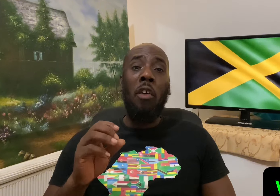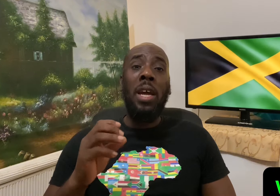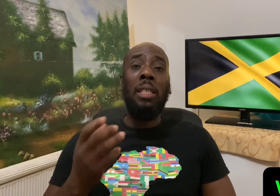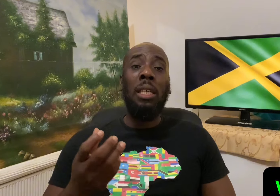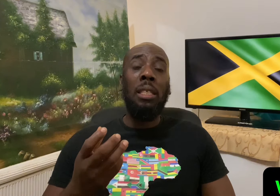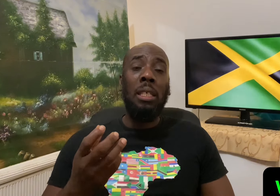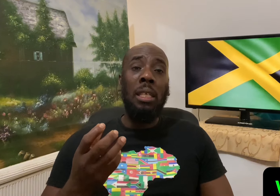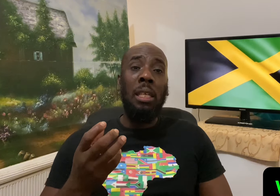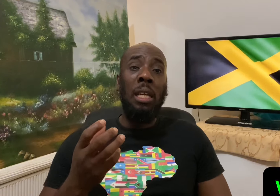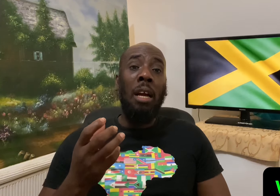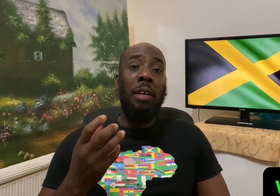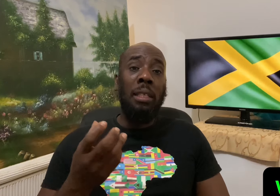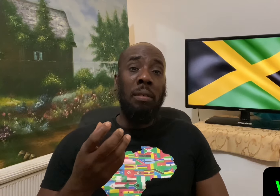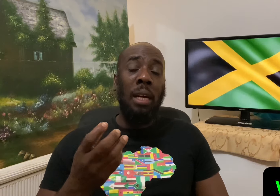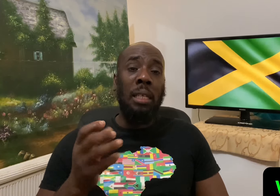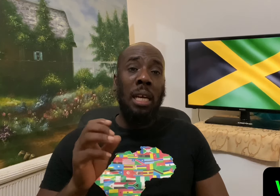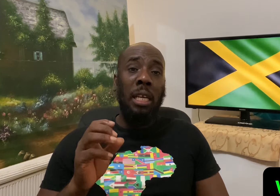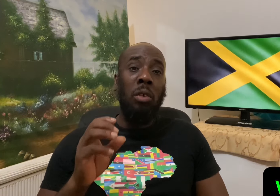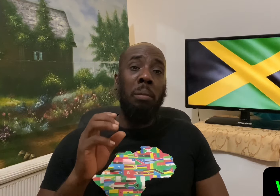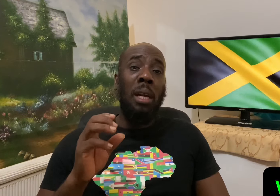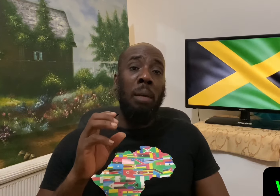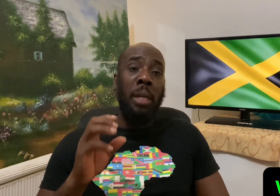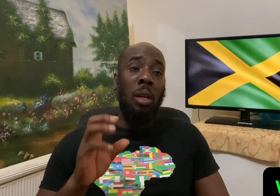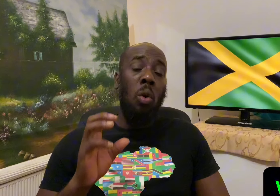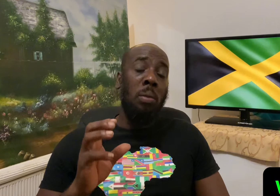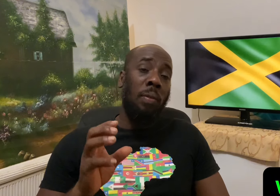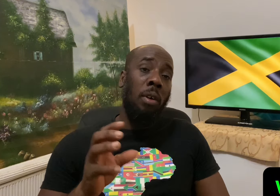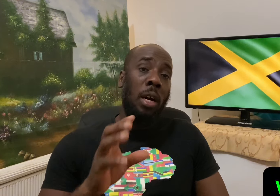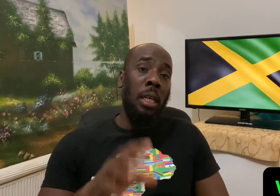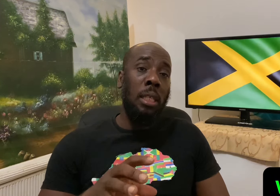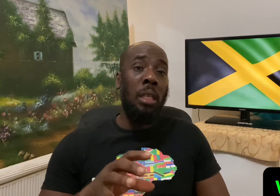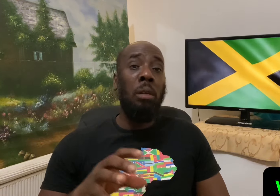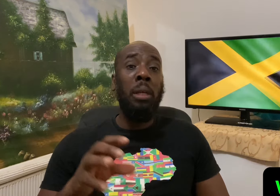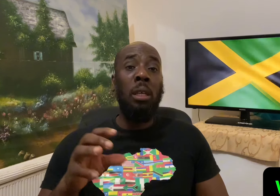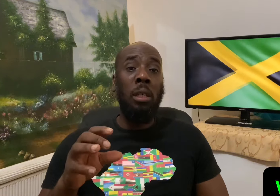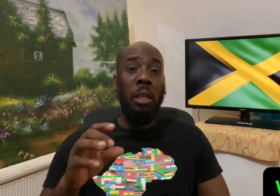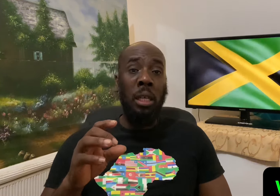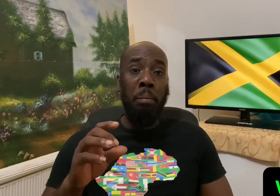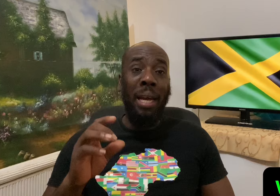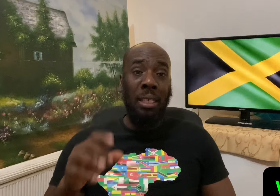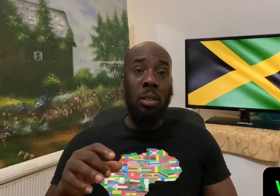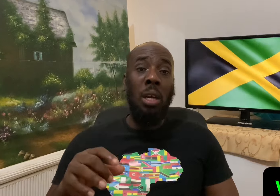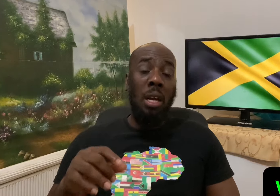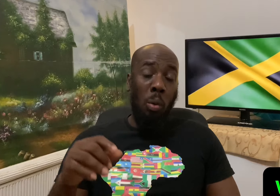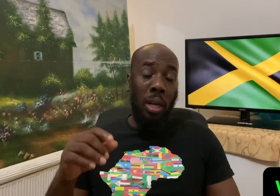for creating narrative that you're gonna build 1 million homes for Alexandra. You're gonna be